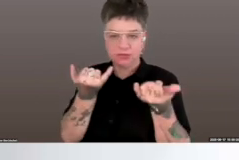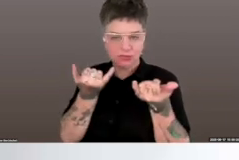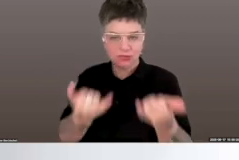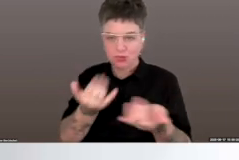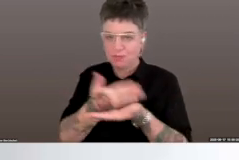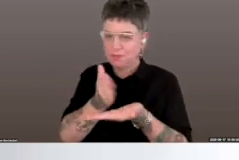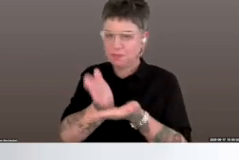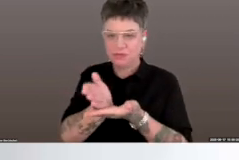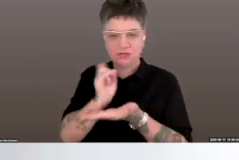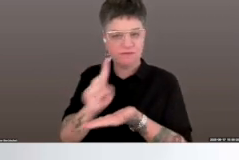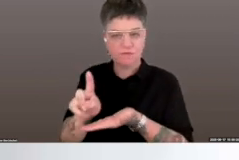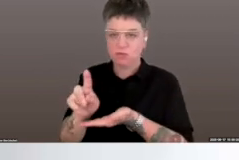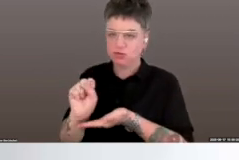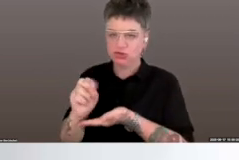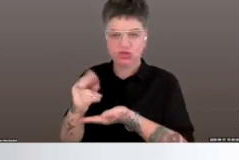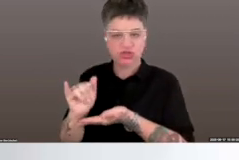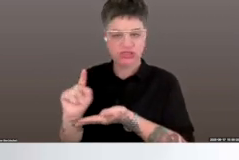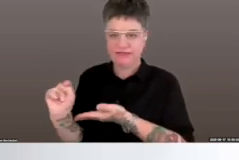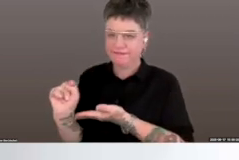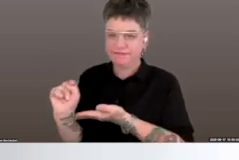budget for Shift.